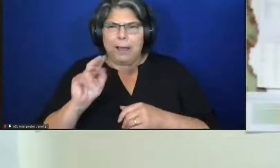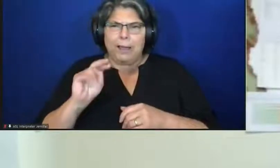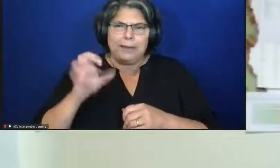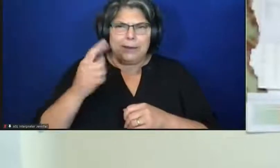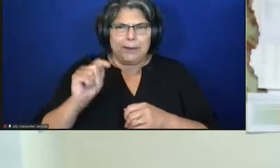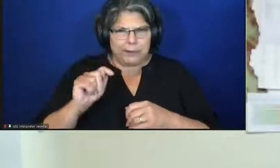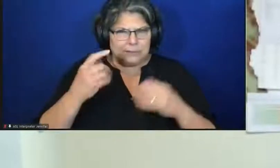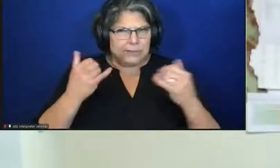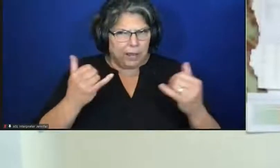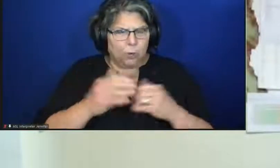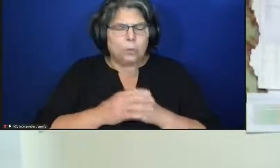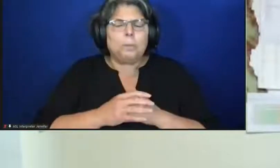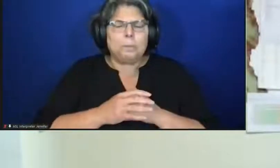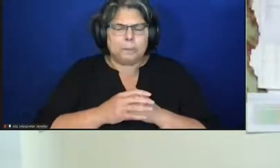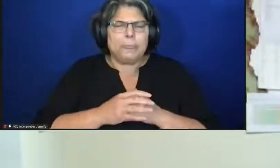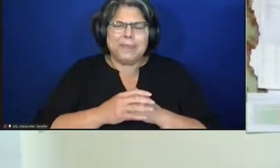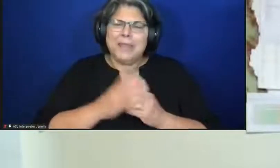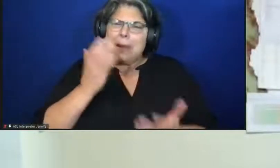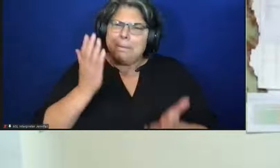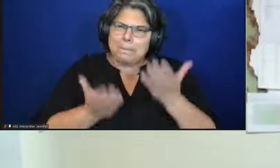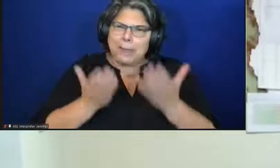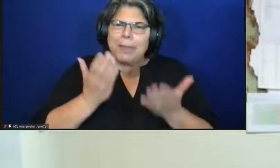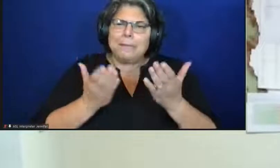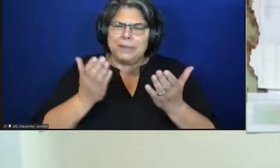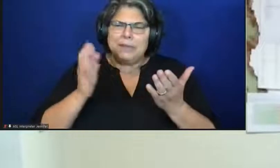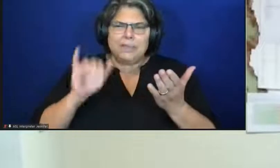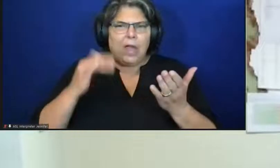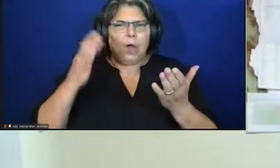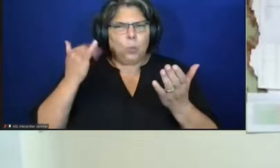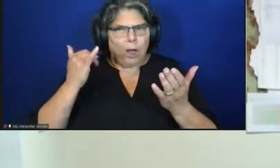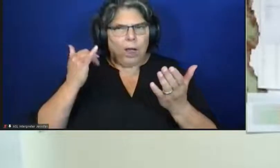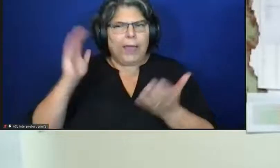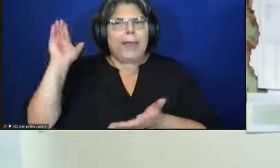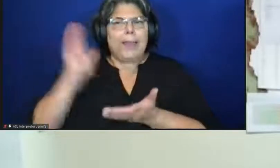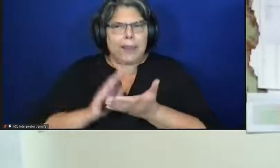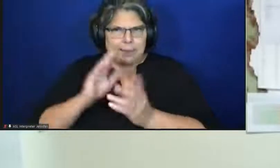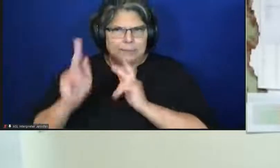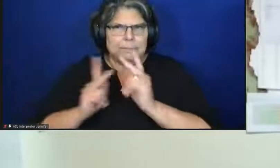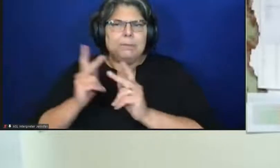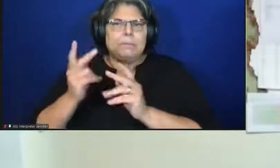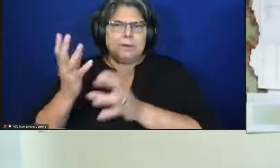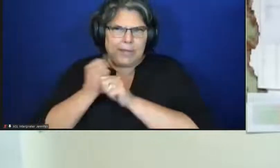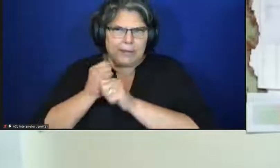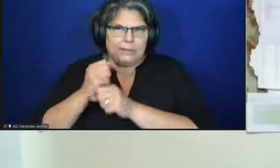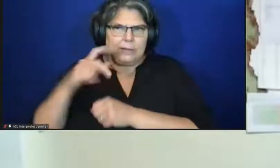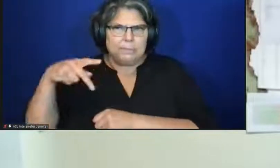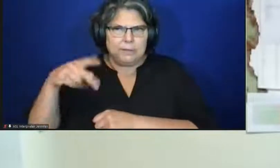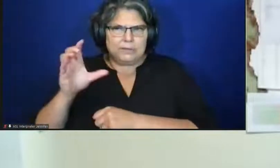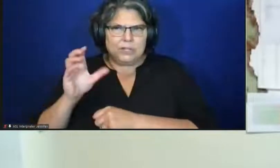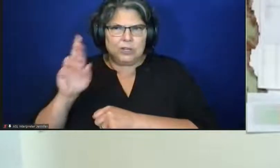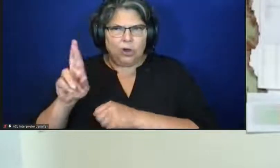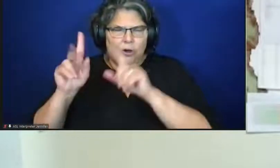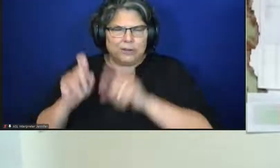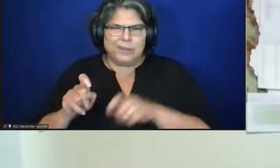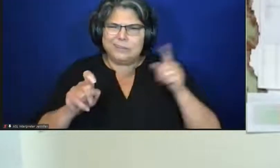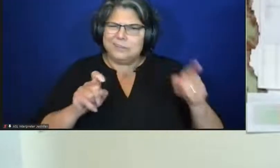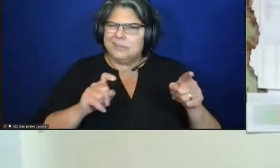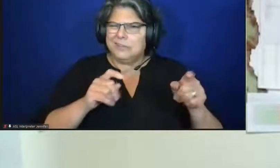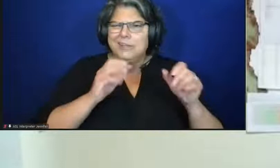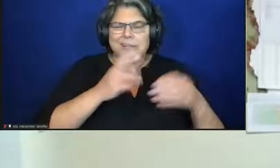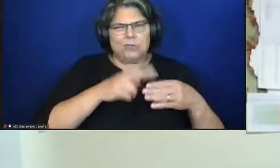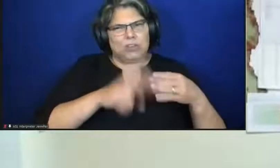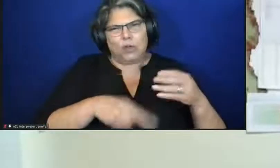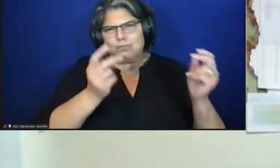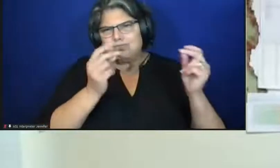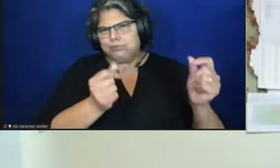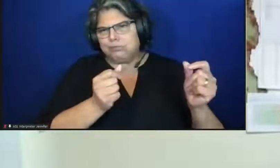be cutting into the use of the PCR tests. They're much more rapid results.